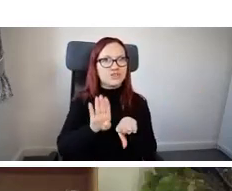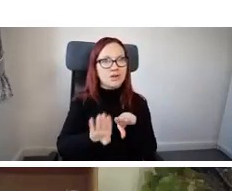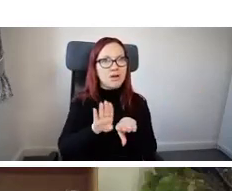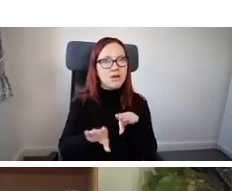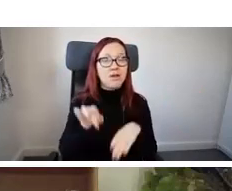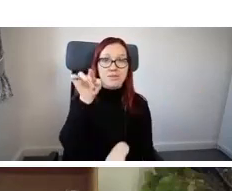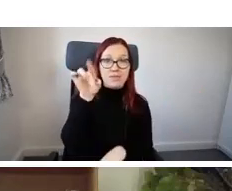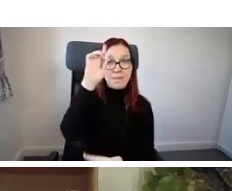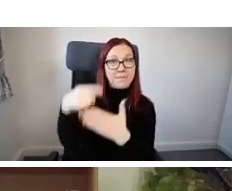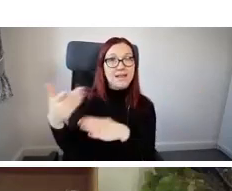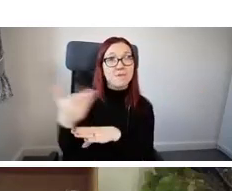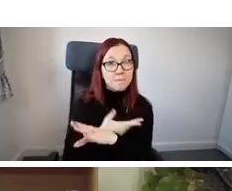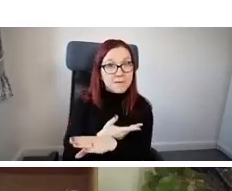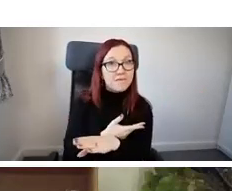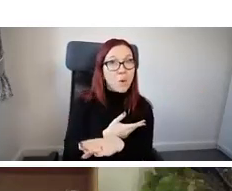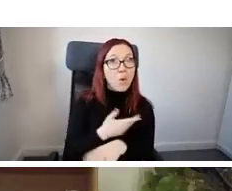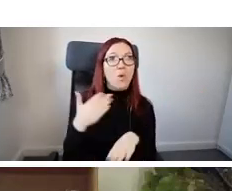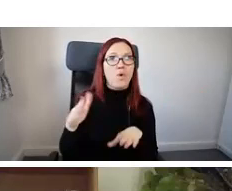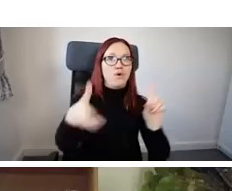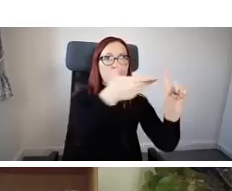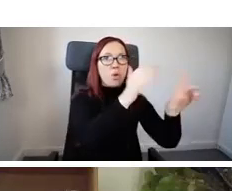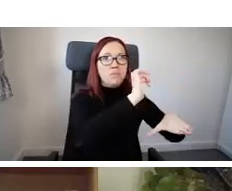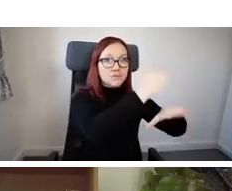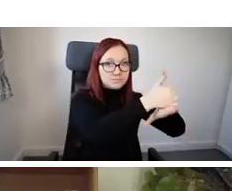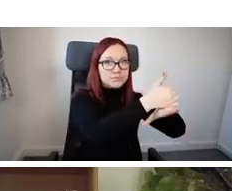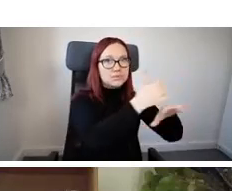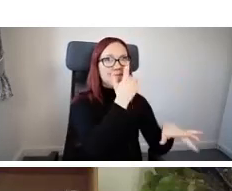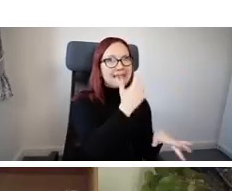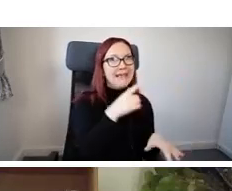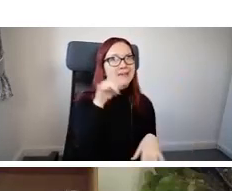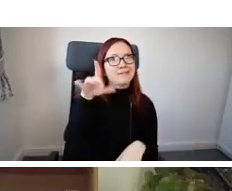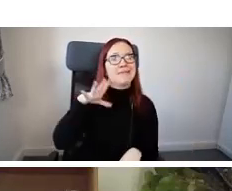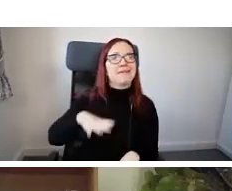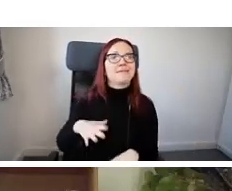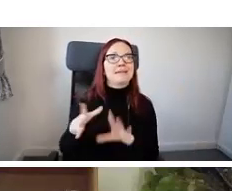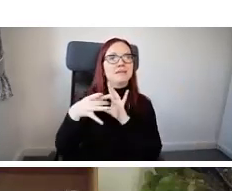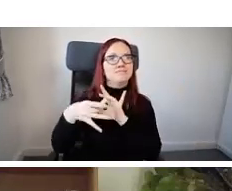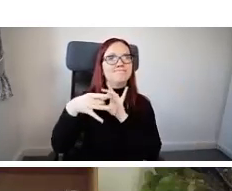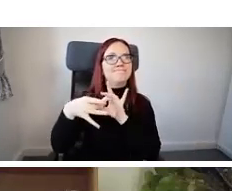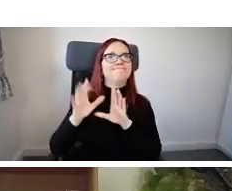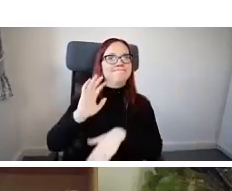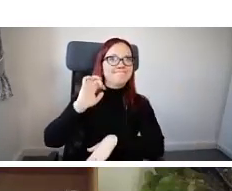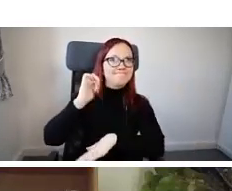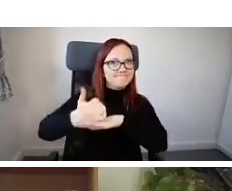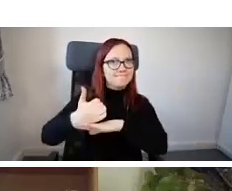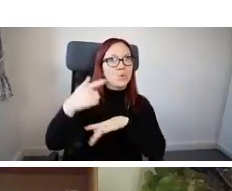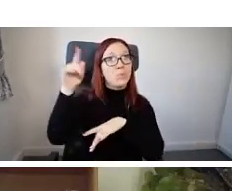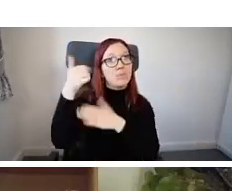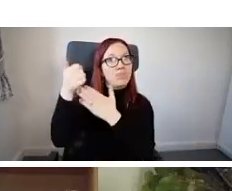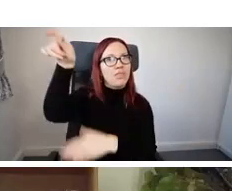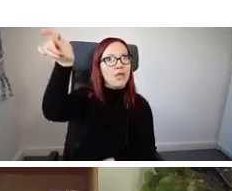on the goals, the trust and the relationship with the therapist should be built,